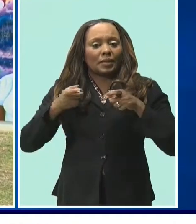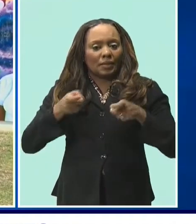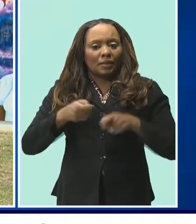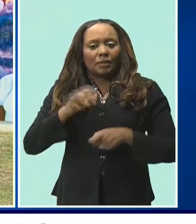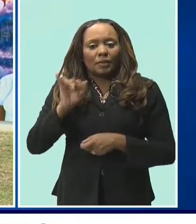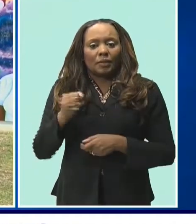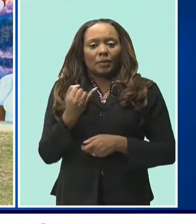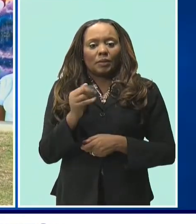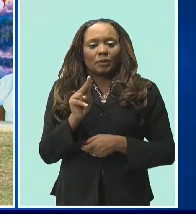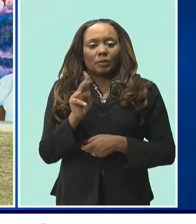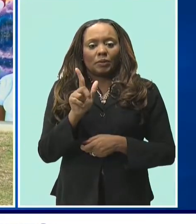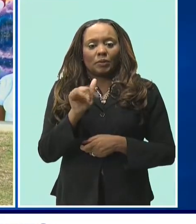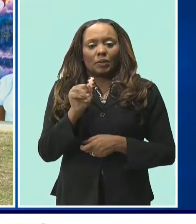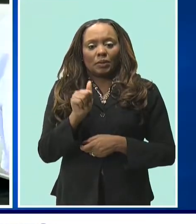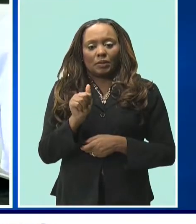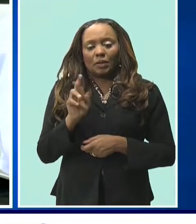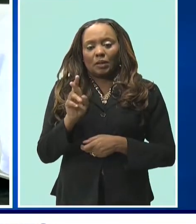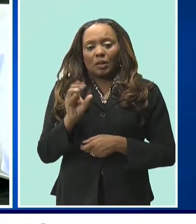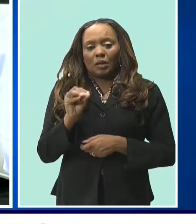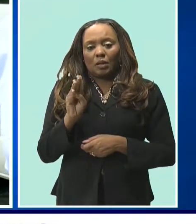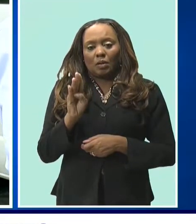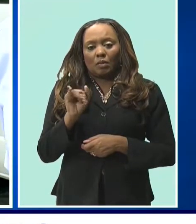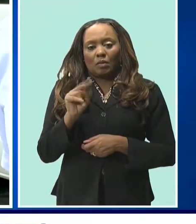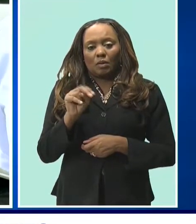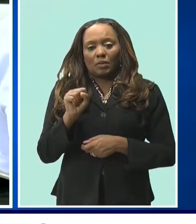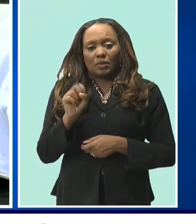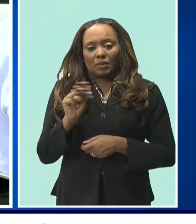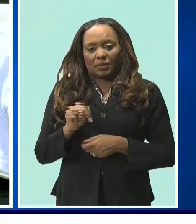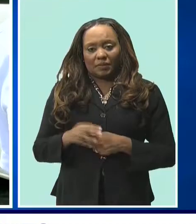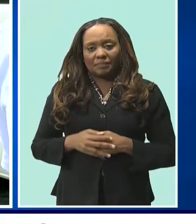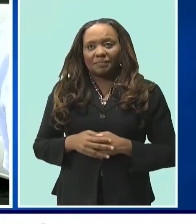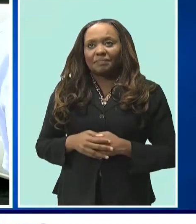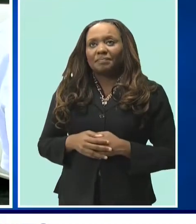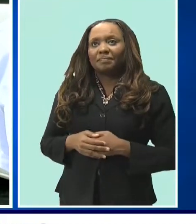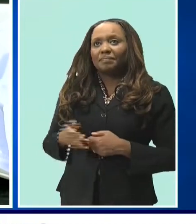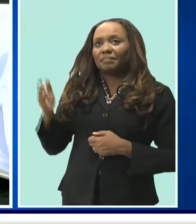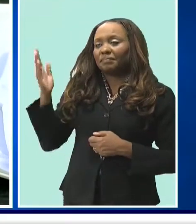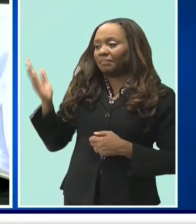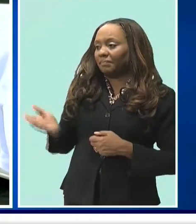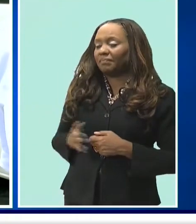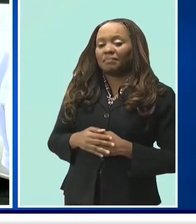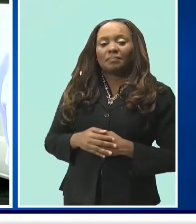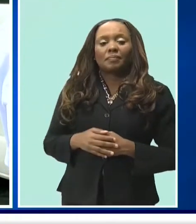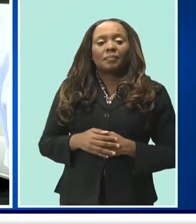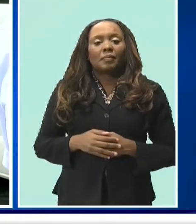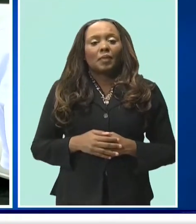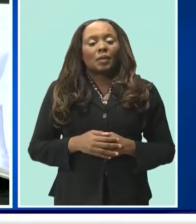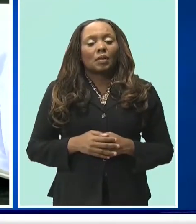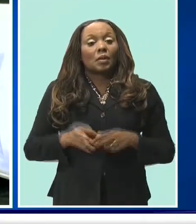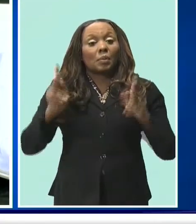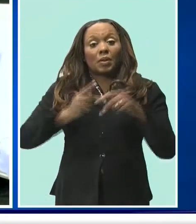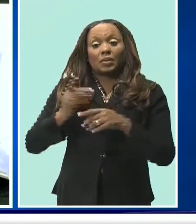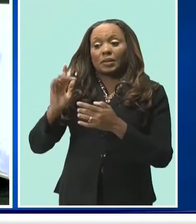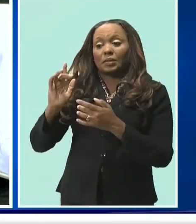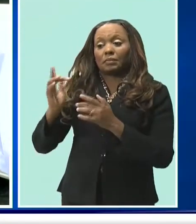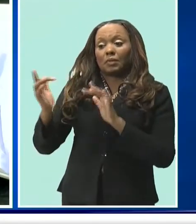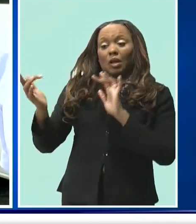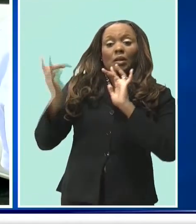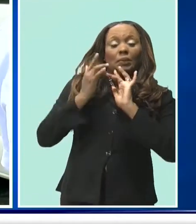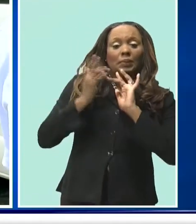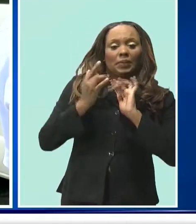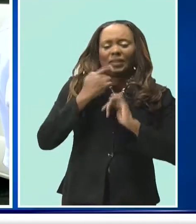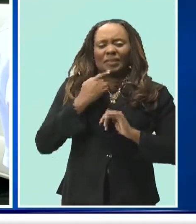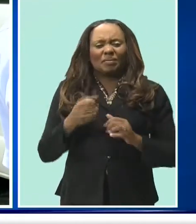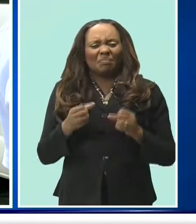creator, Julia Robinson. Reached out to me and she said we have to help. There are so many children in Barbados who are not going to